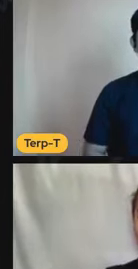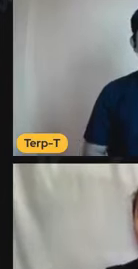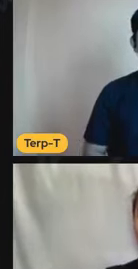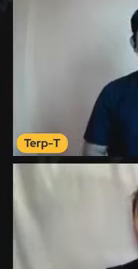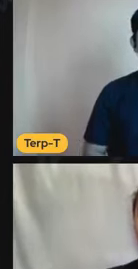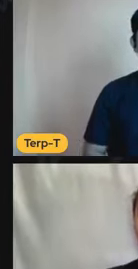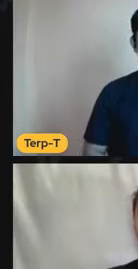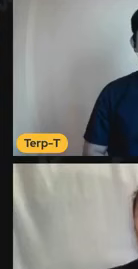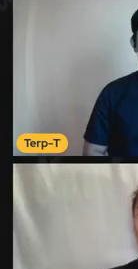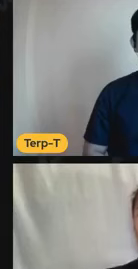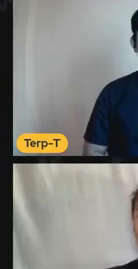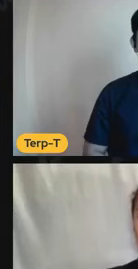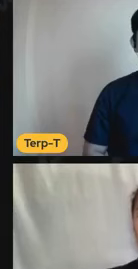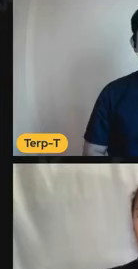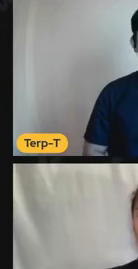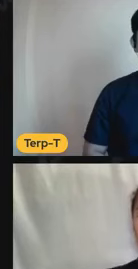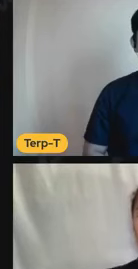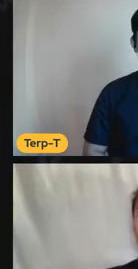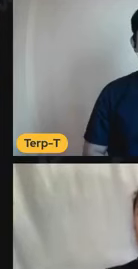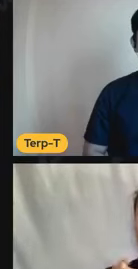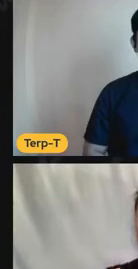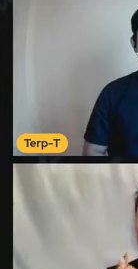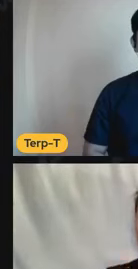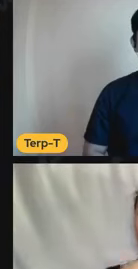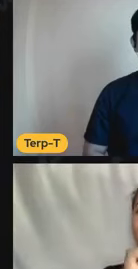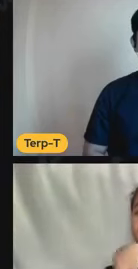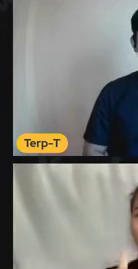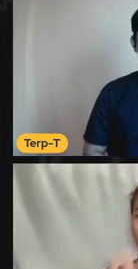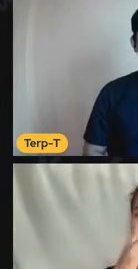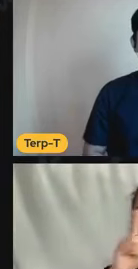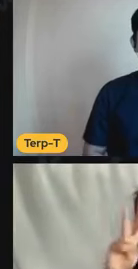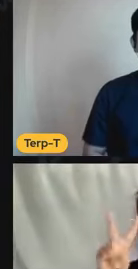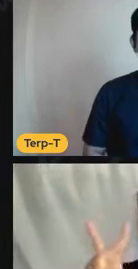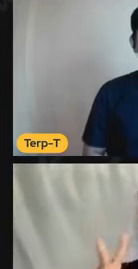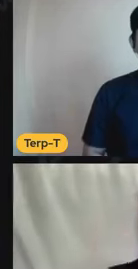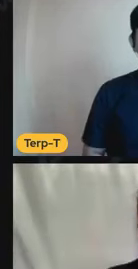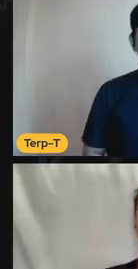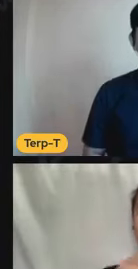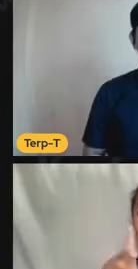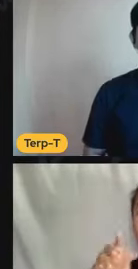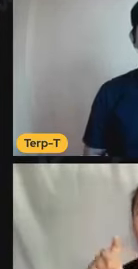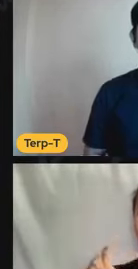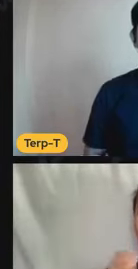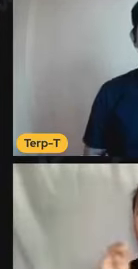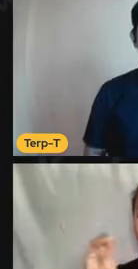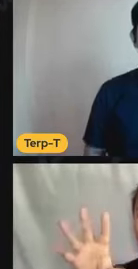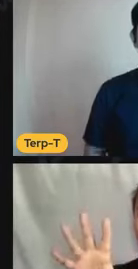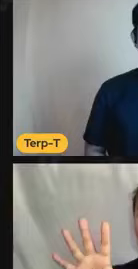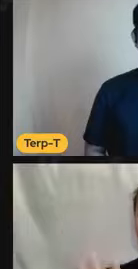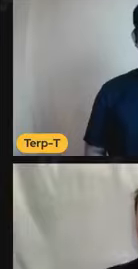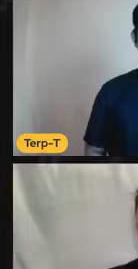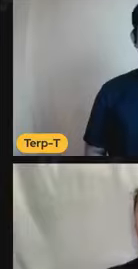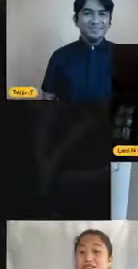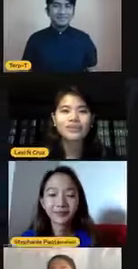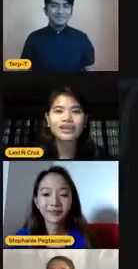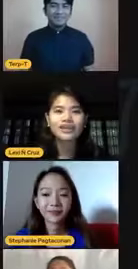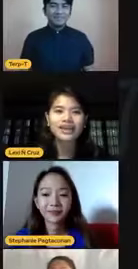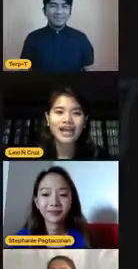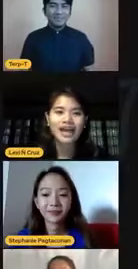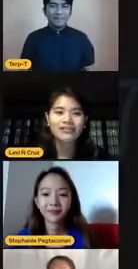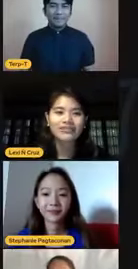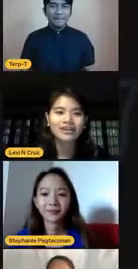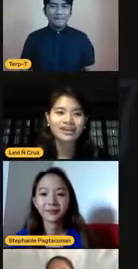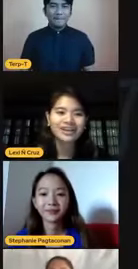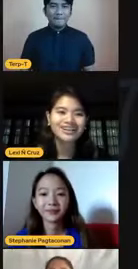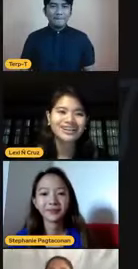So in case the PowerPoint doesn't come due to technical difficulty, I'll just tell you some of the designs that we have. So